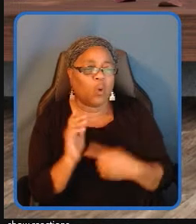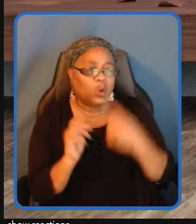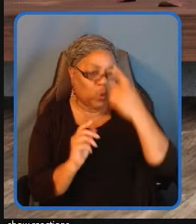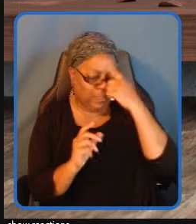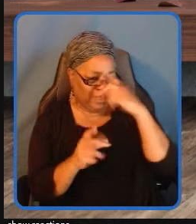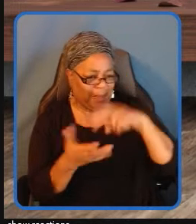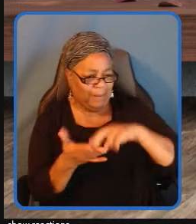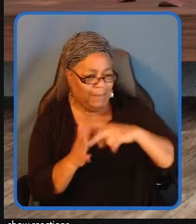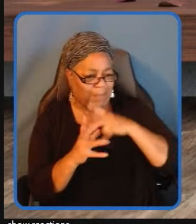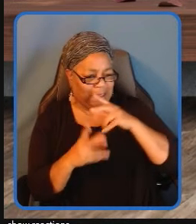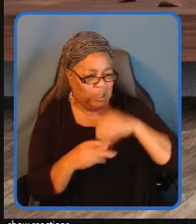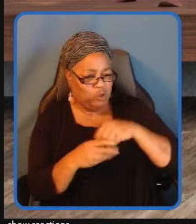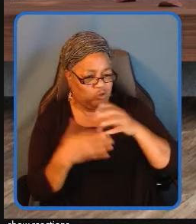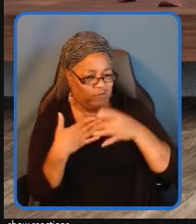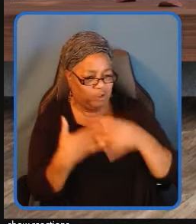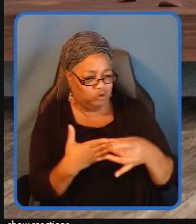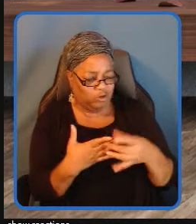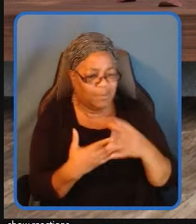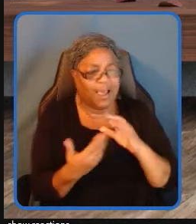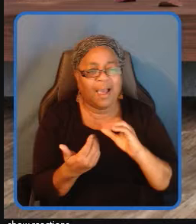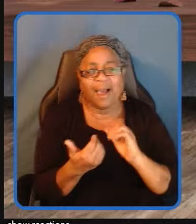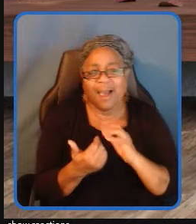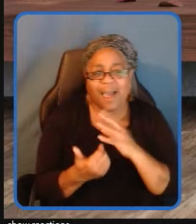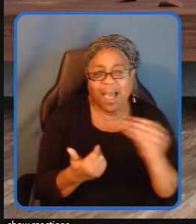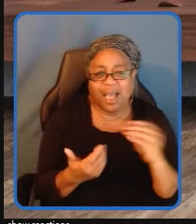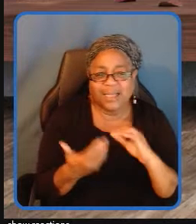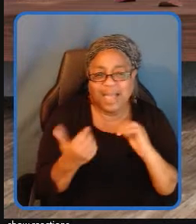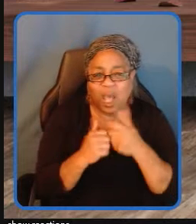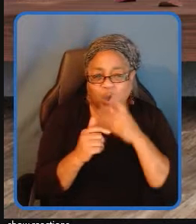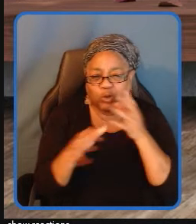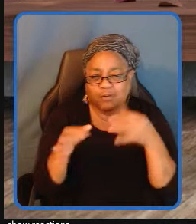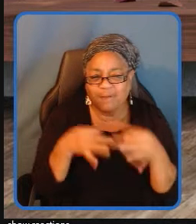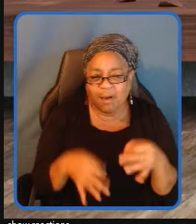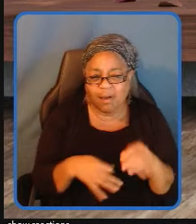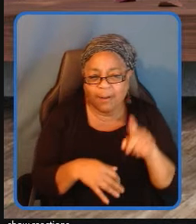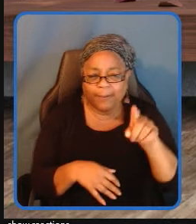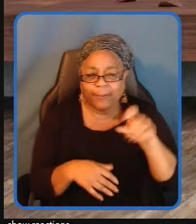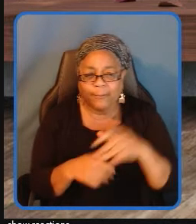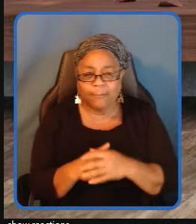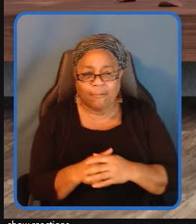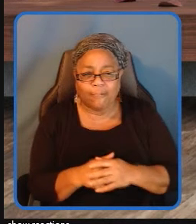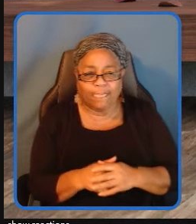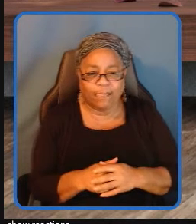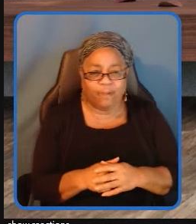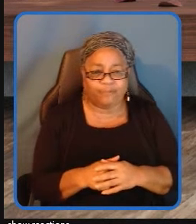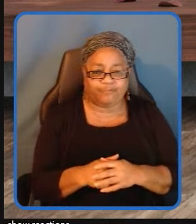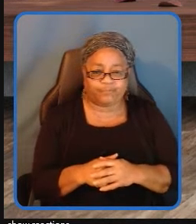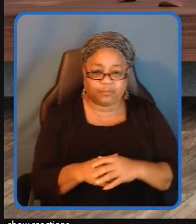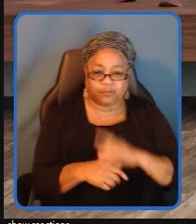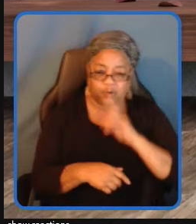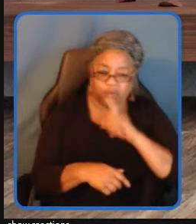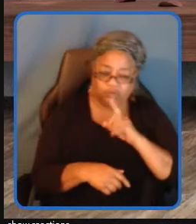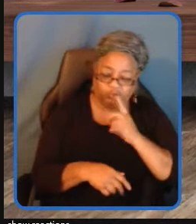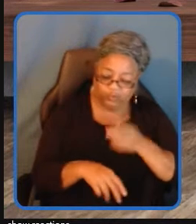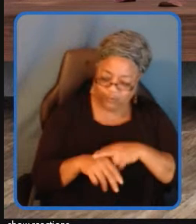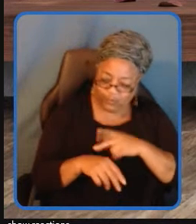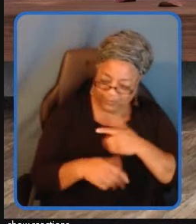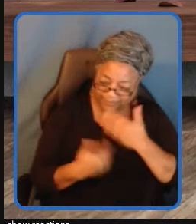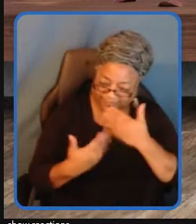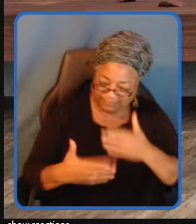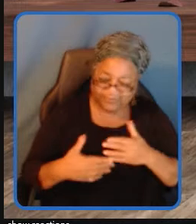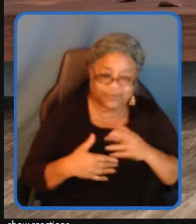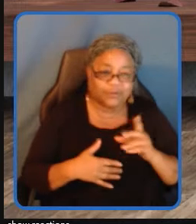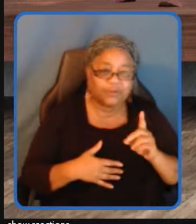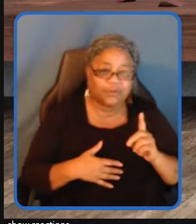is and how you go about defining it? Sure, of course, and thank you, Dwana.